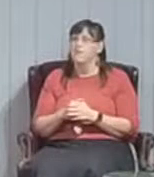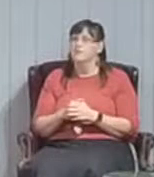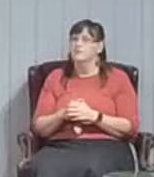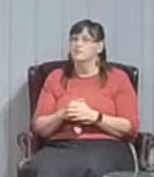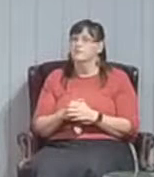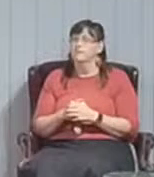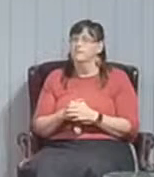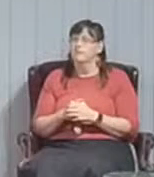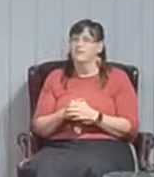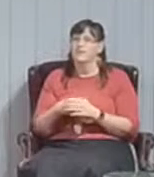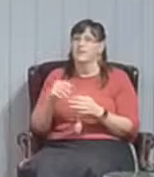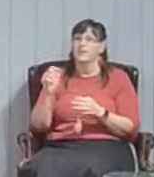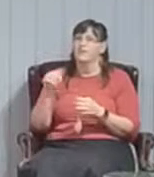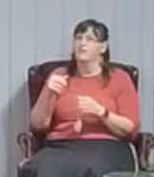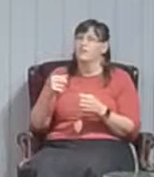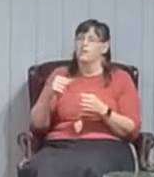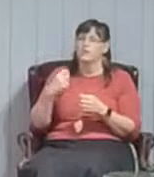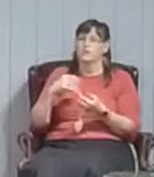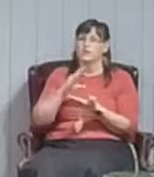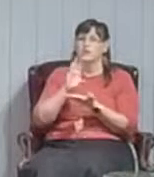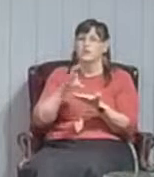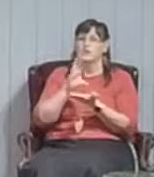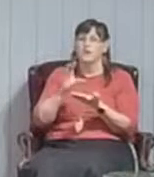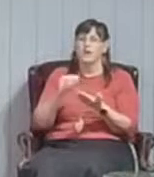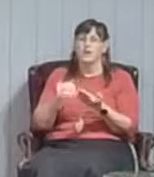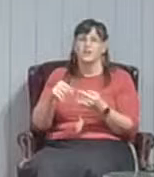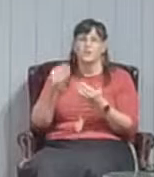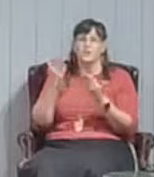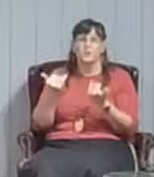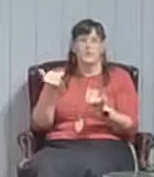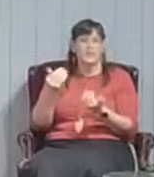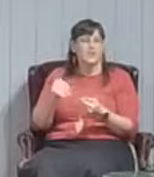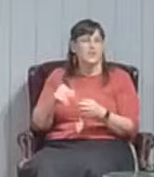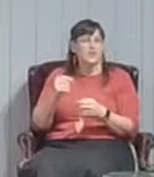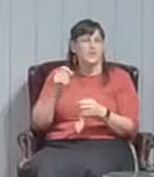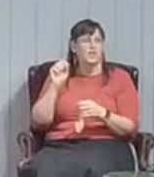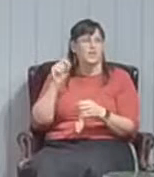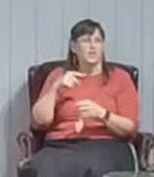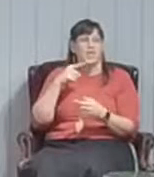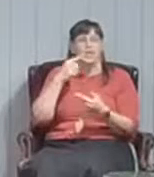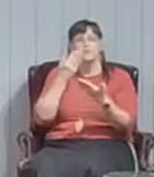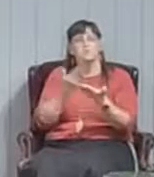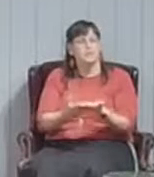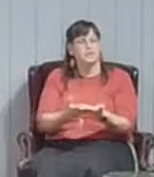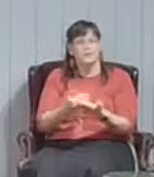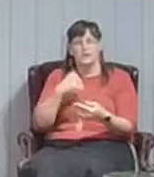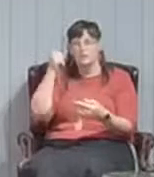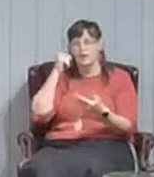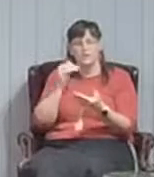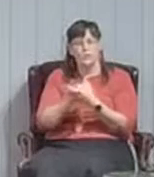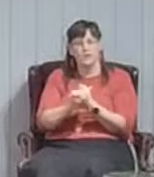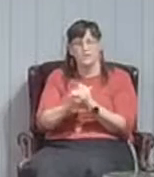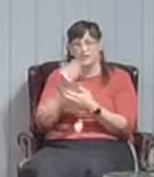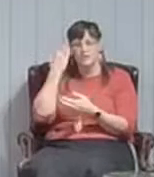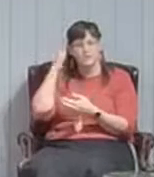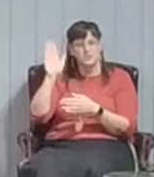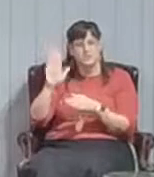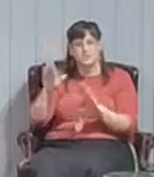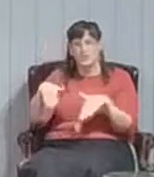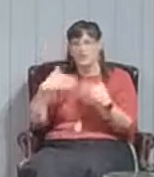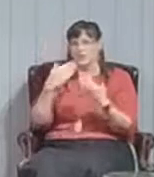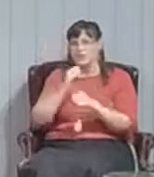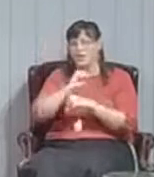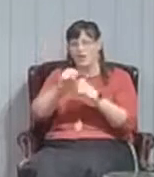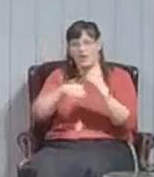We are online right now, admitting that my wife doesn't even know how old our oldest son is. 35,